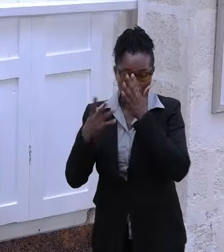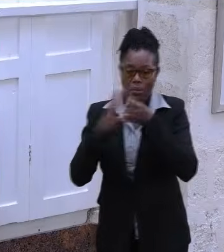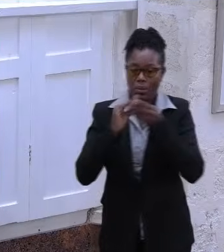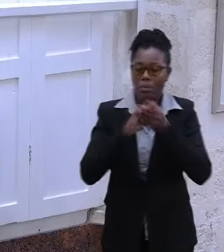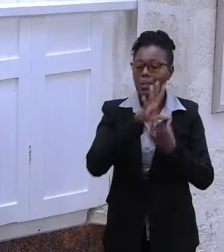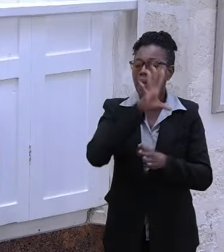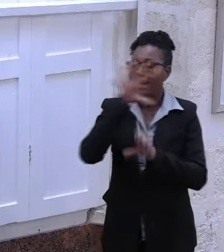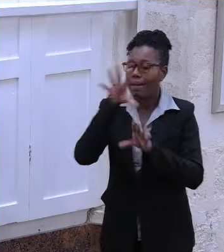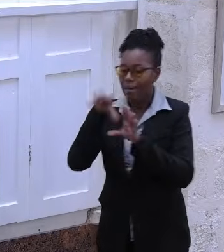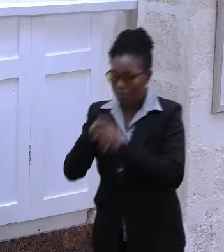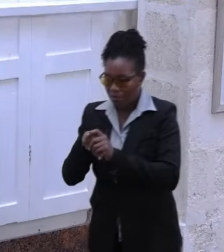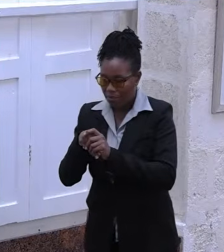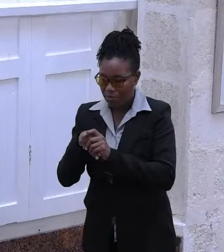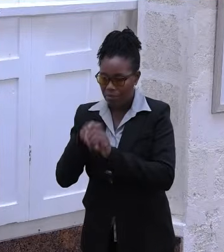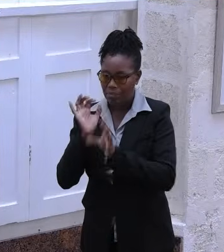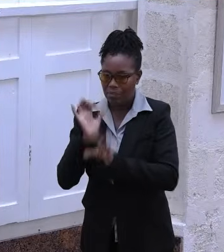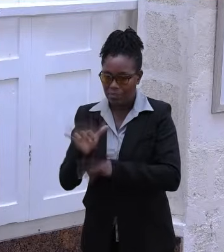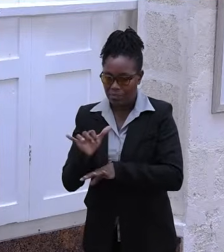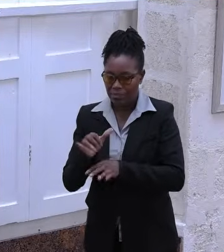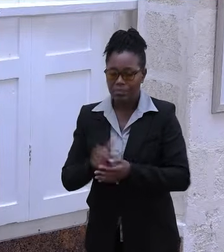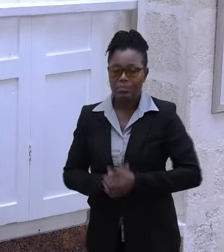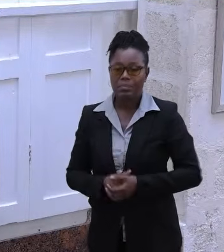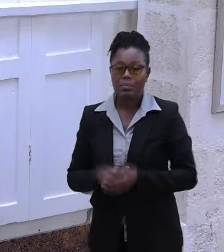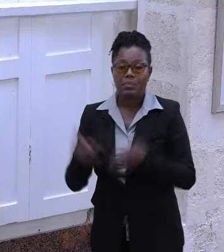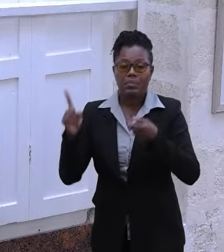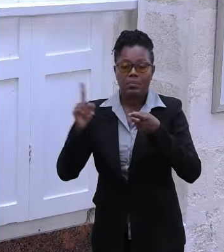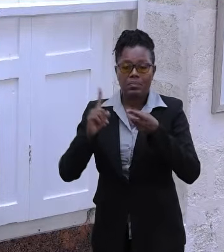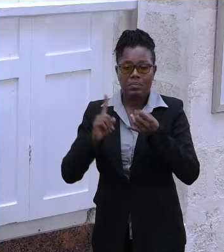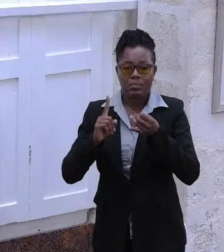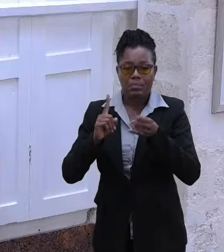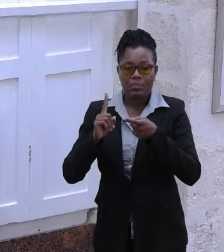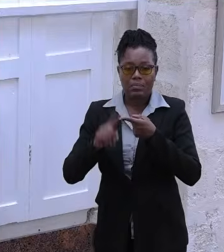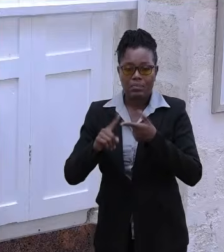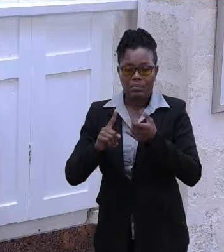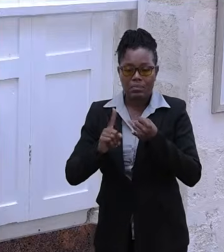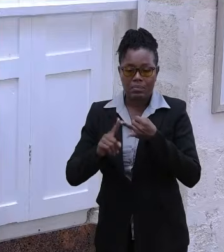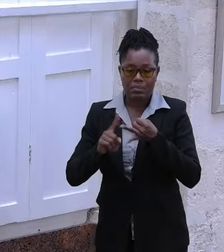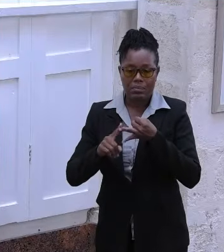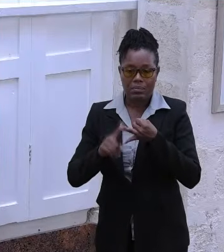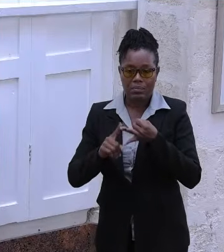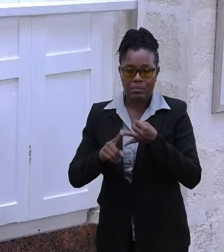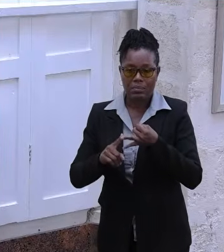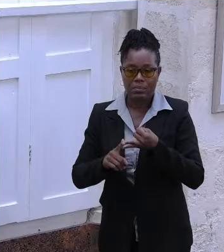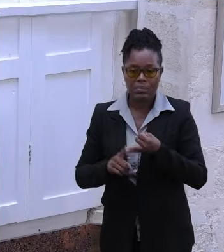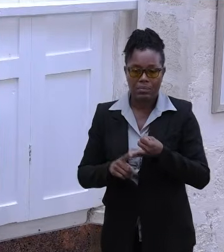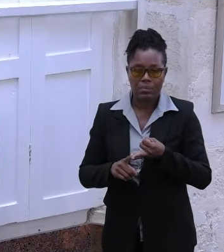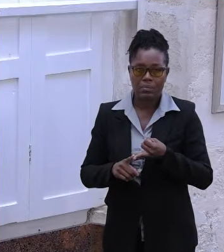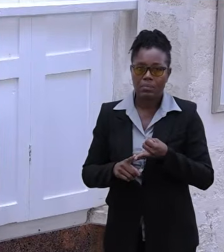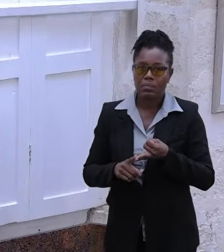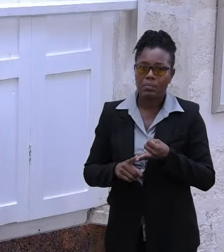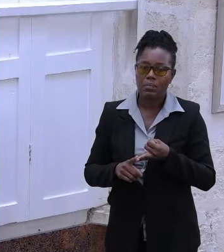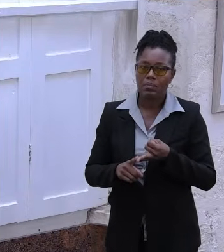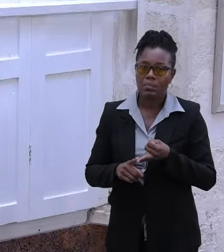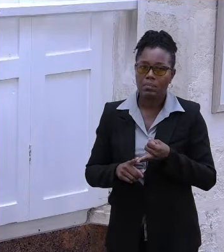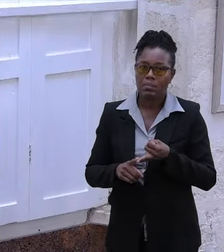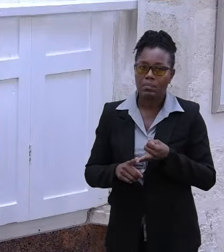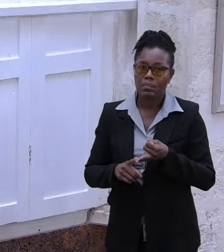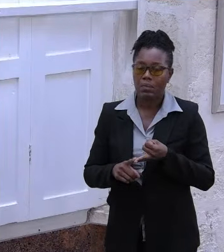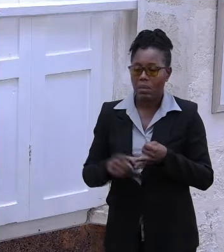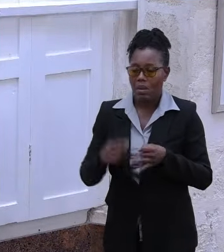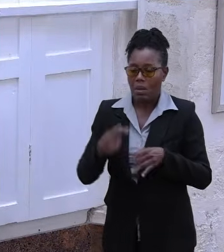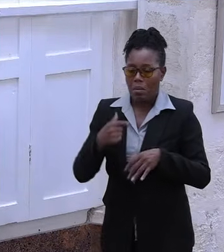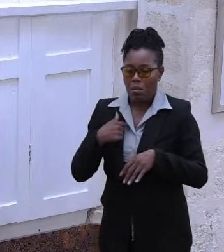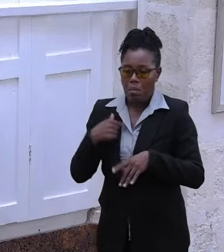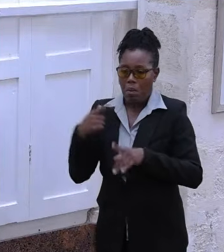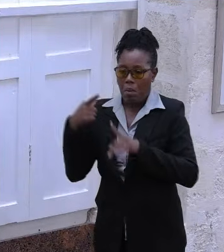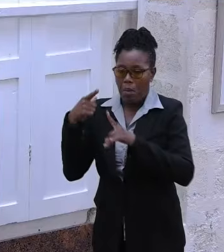Minister to do that schedule. Secondly, with regards to the length of time, I agree completely. It's not my point. I was